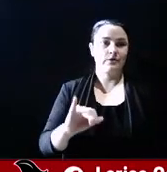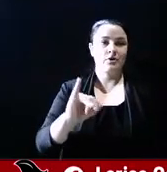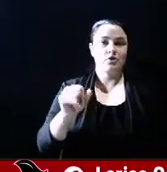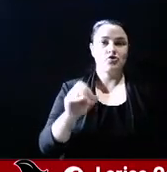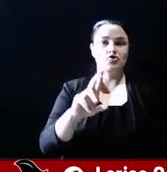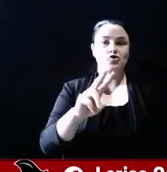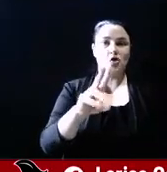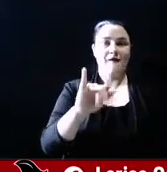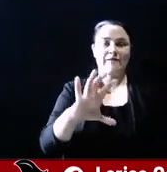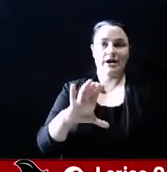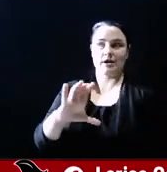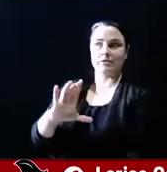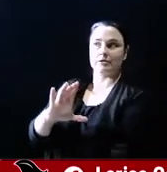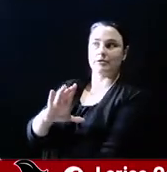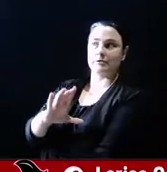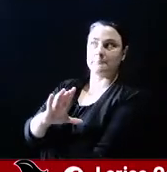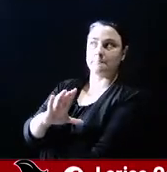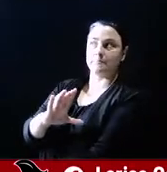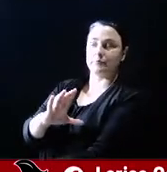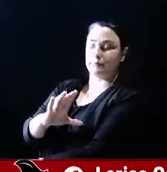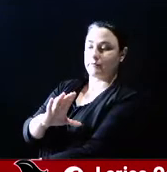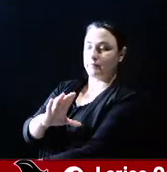Jarvik Terrell Southwell.